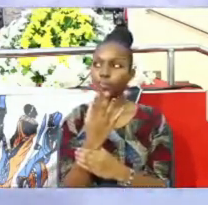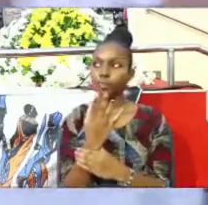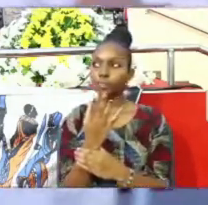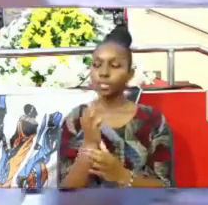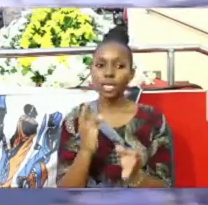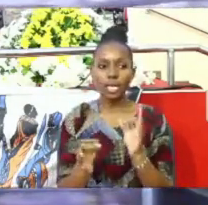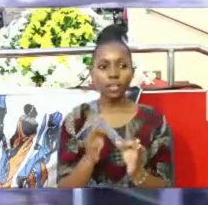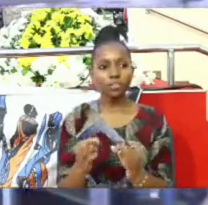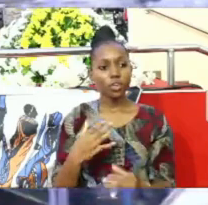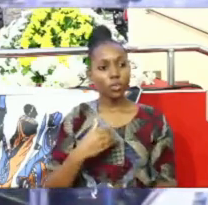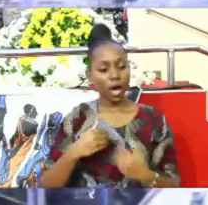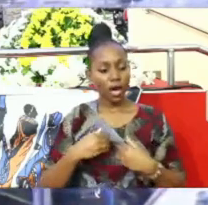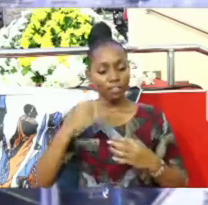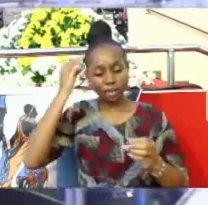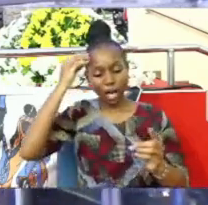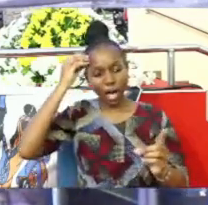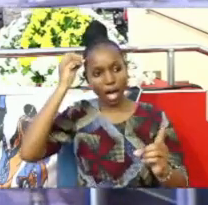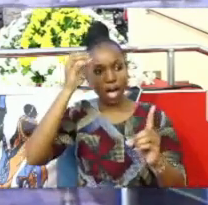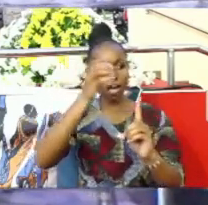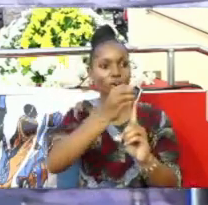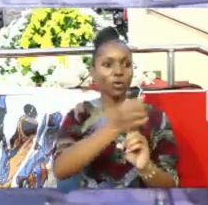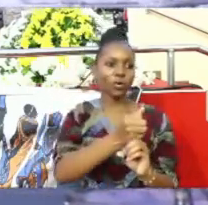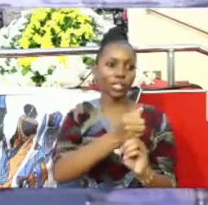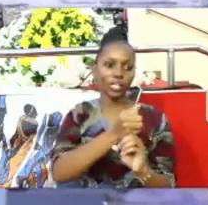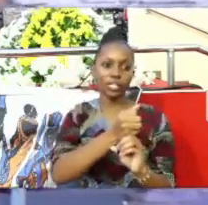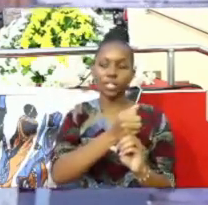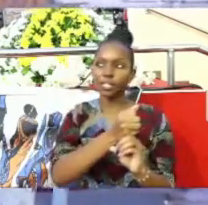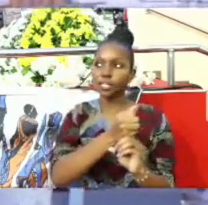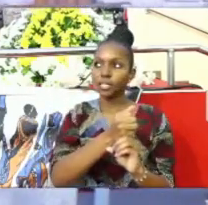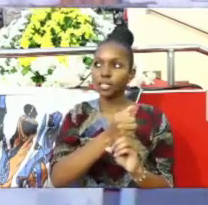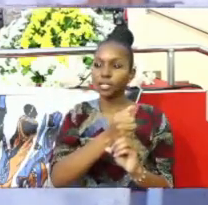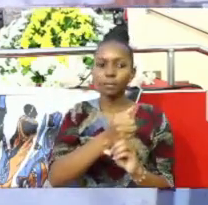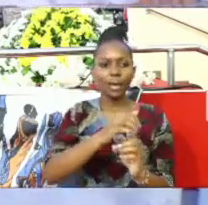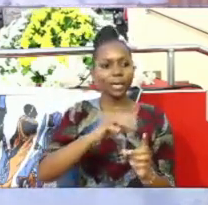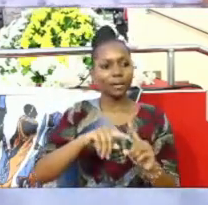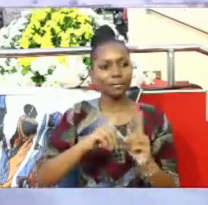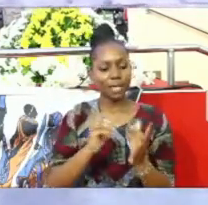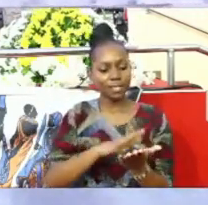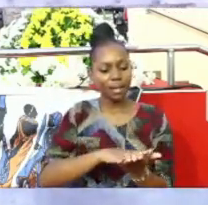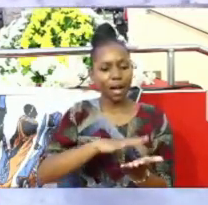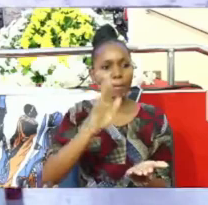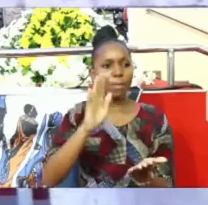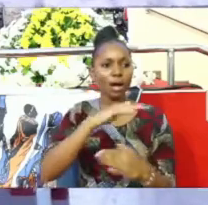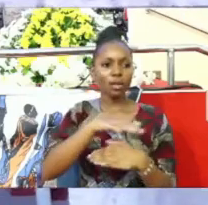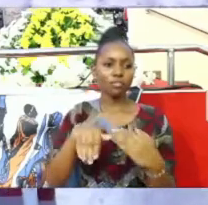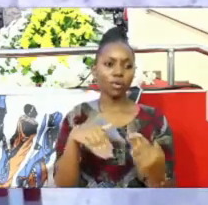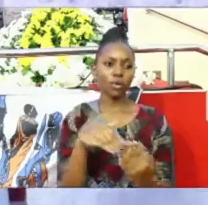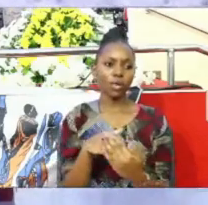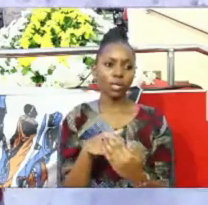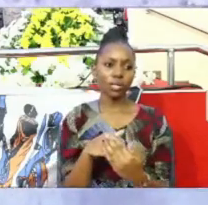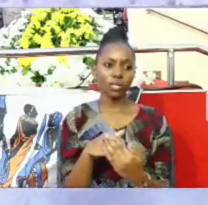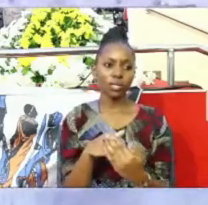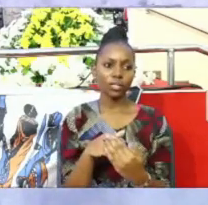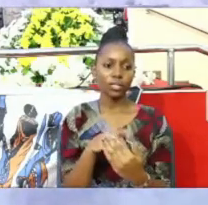an ambition. Na kuwa na ile hali ya kutaka. But above all that, lakini zaidi ya yote, the bottom line, acha mwishowe, are you